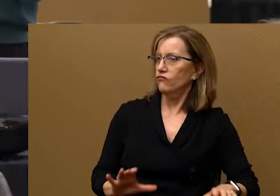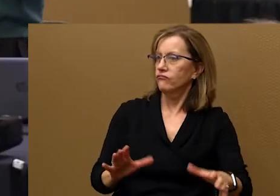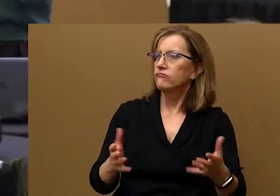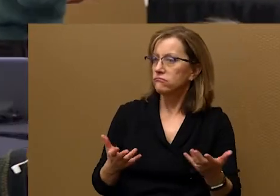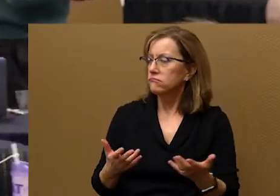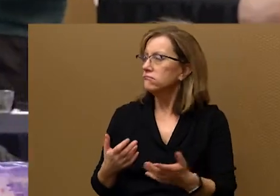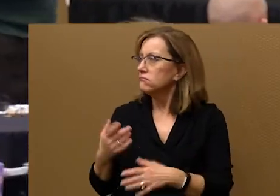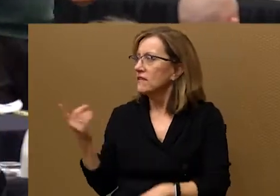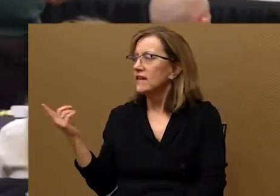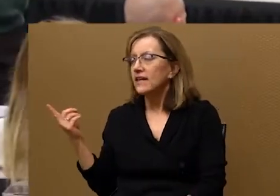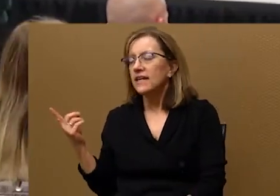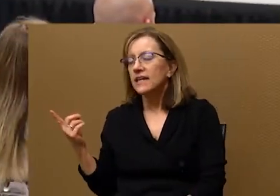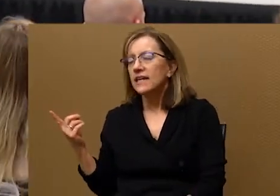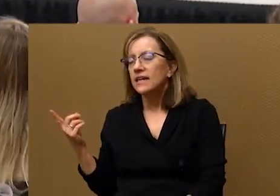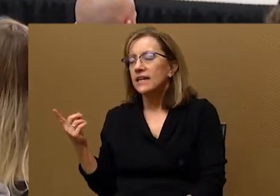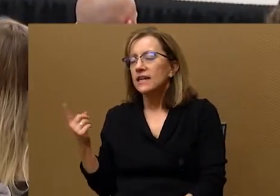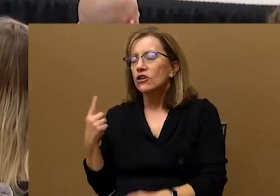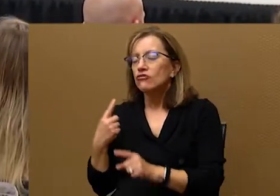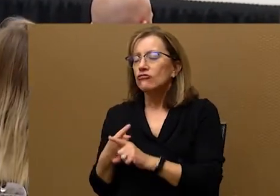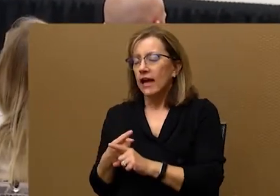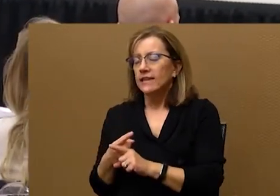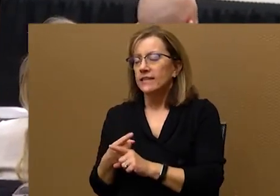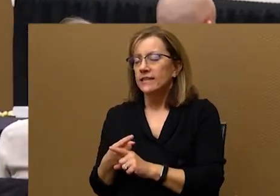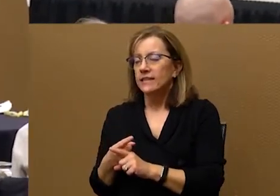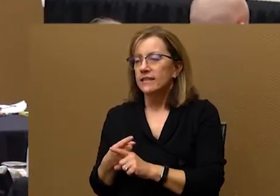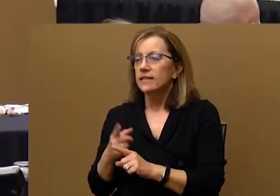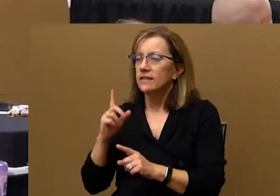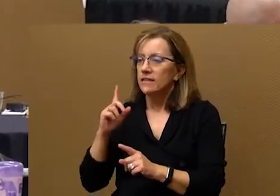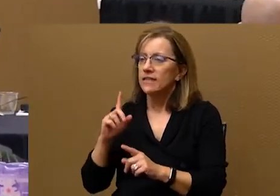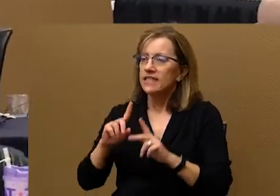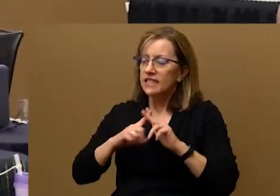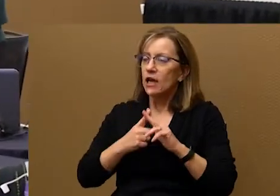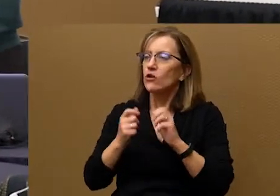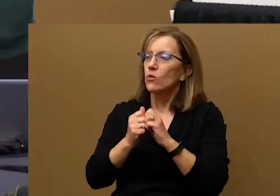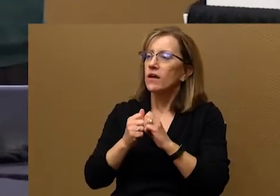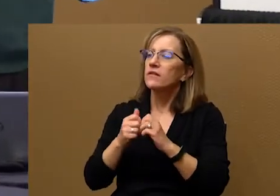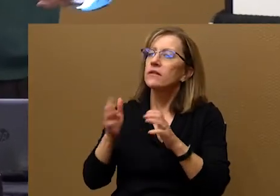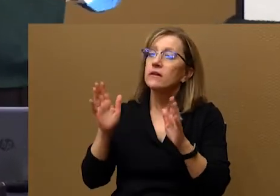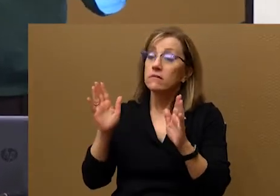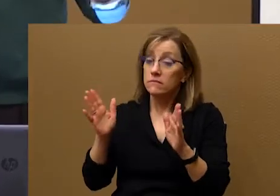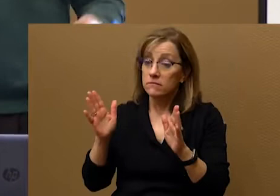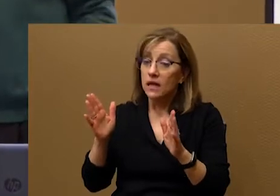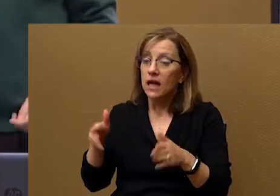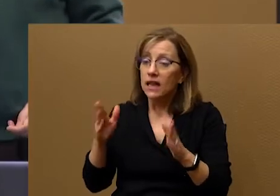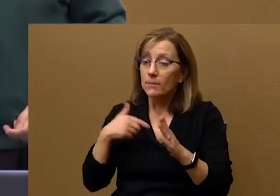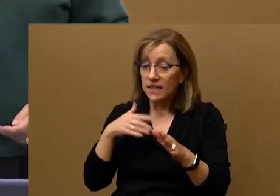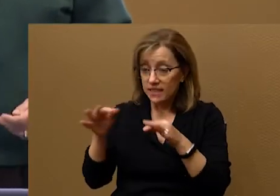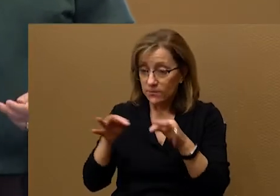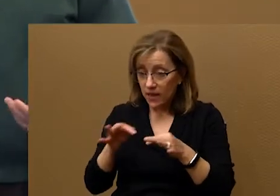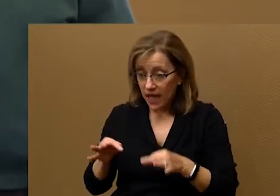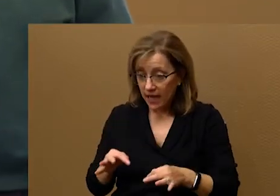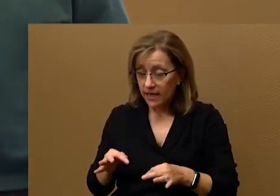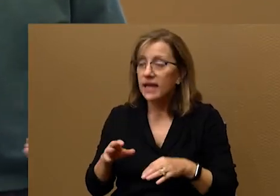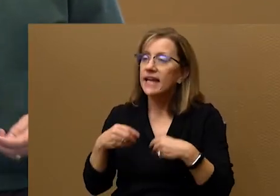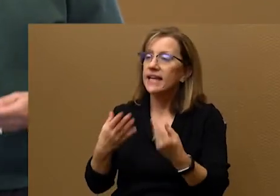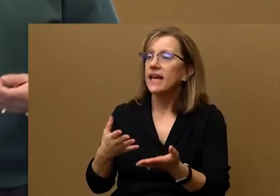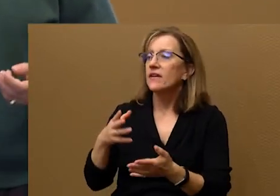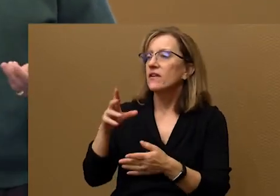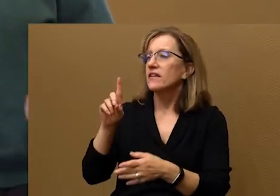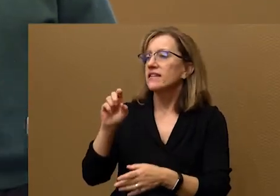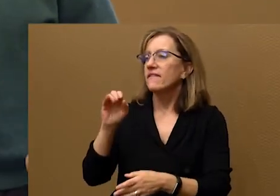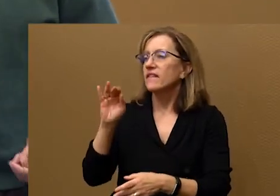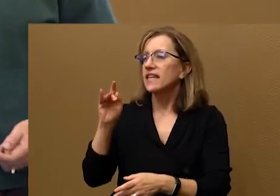out by saying, let me explain it to you, and he gave the definition. And of course,